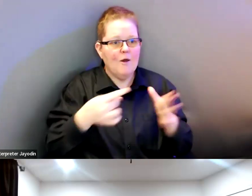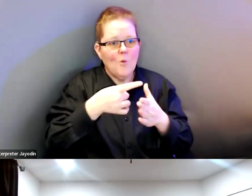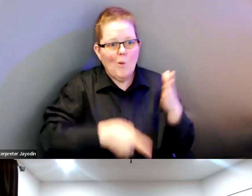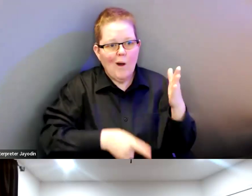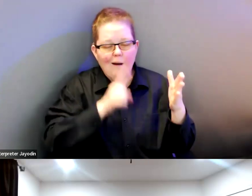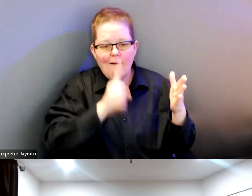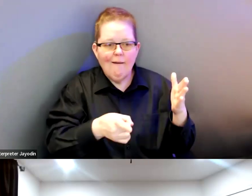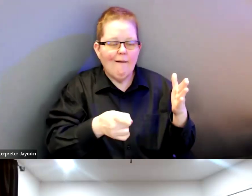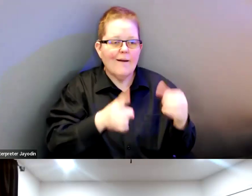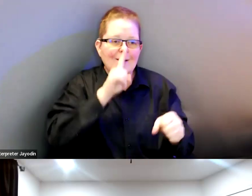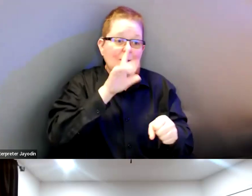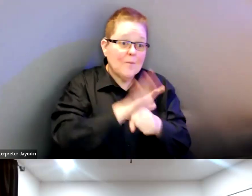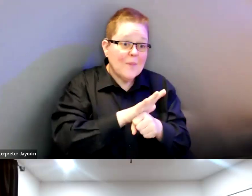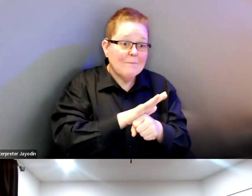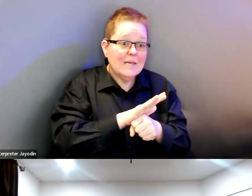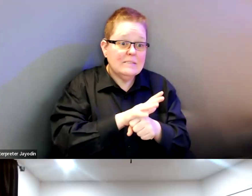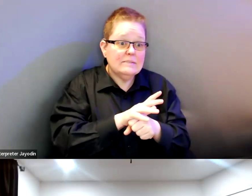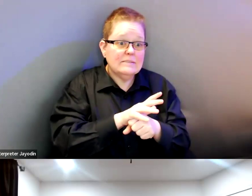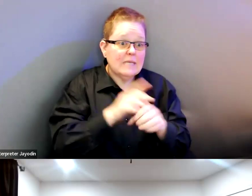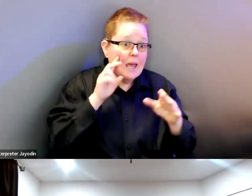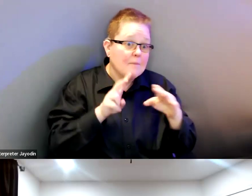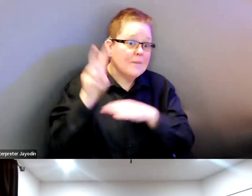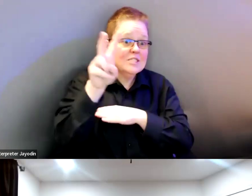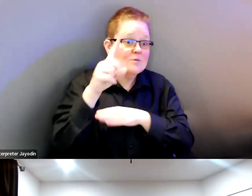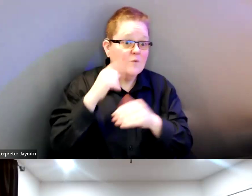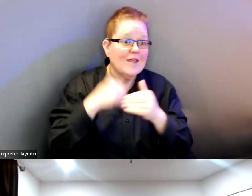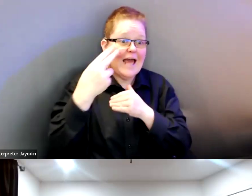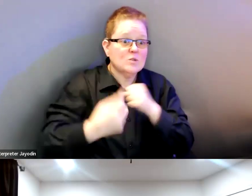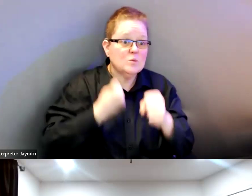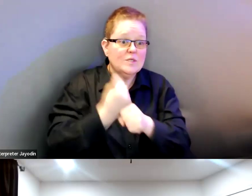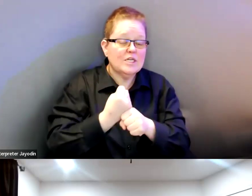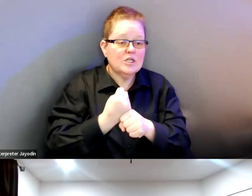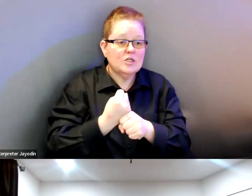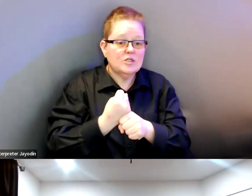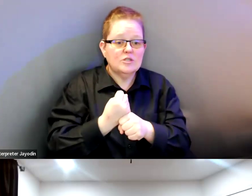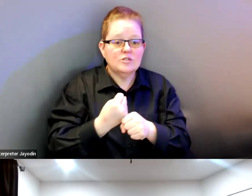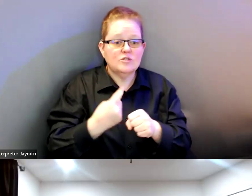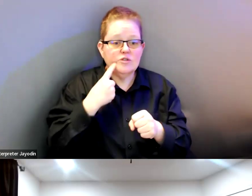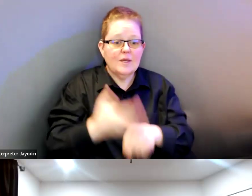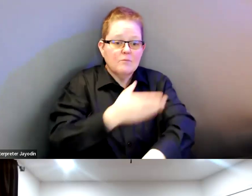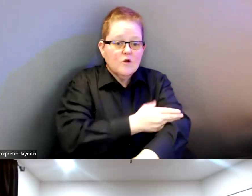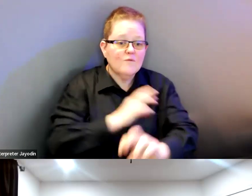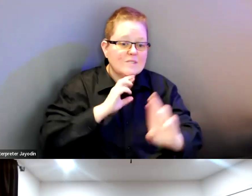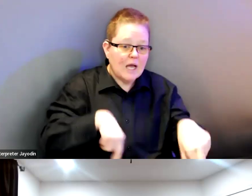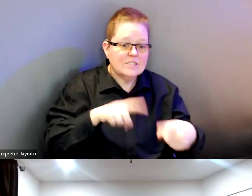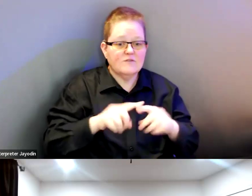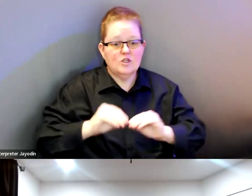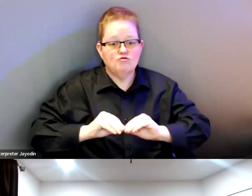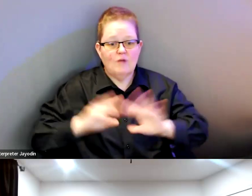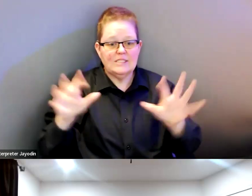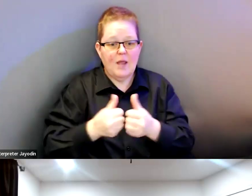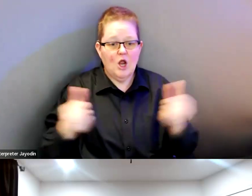the commitments, ambitious commitments the next 2 years to improve responsiveness, transparency, accountability, and all things that make for good